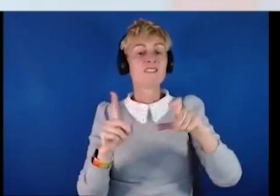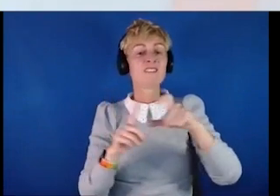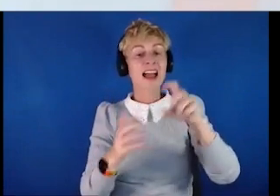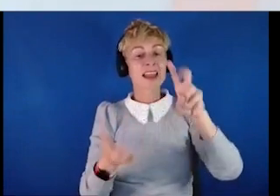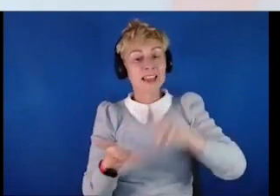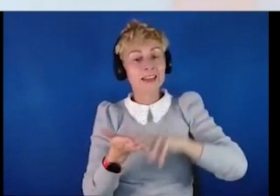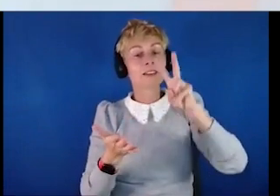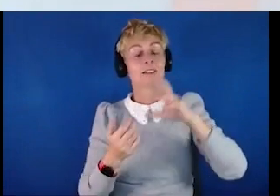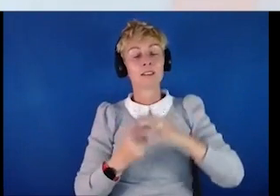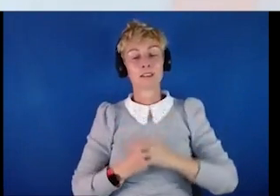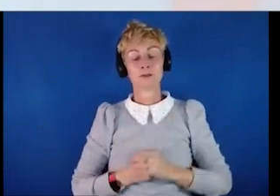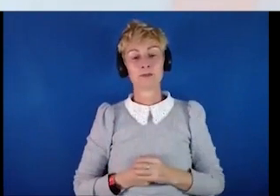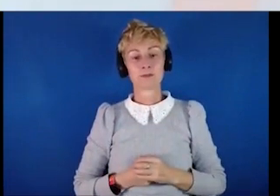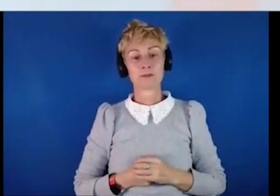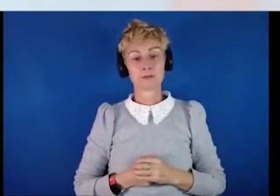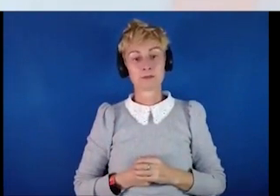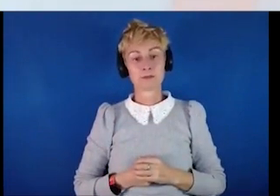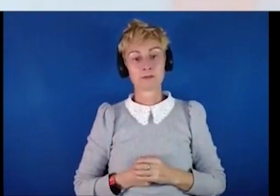shared power,